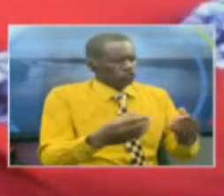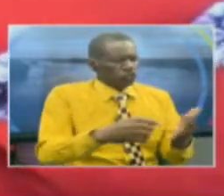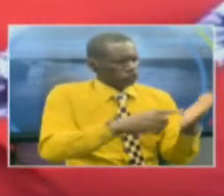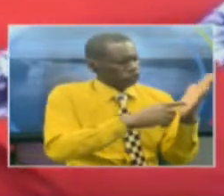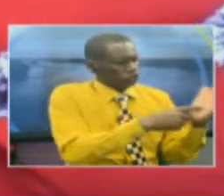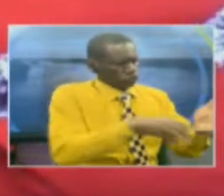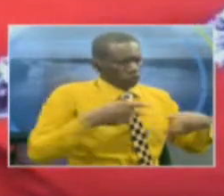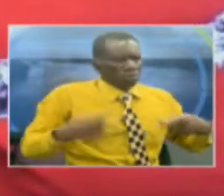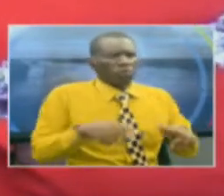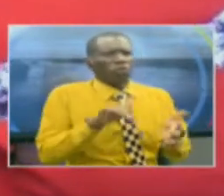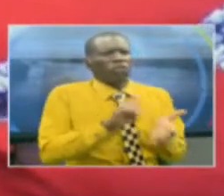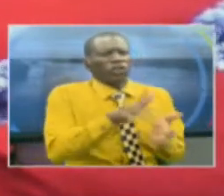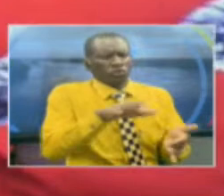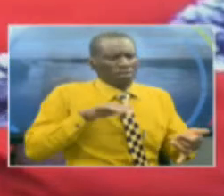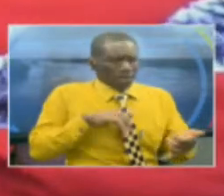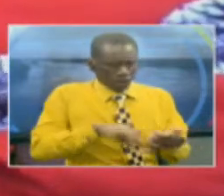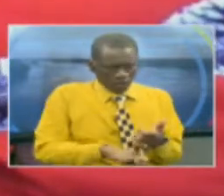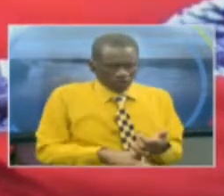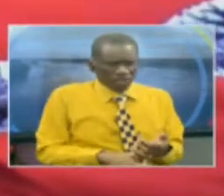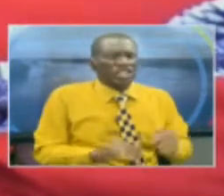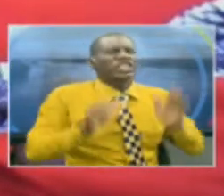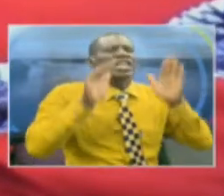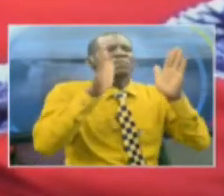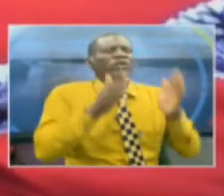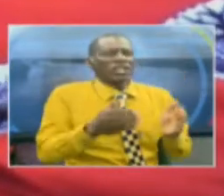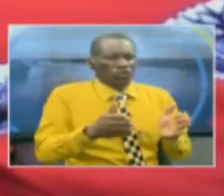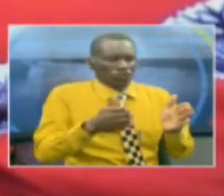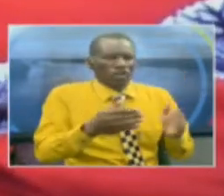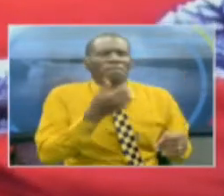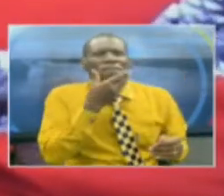because the worth of